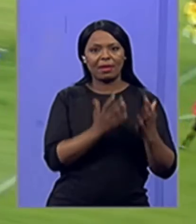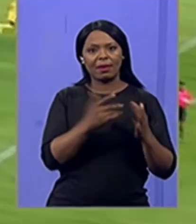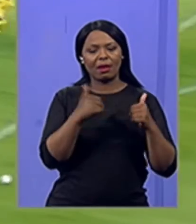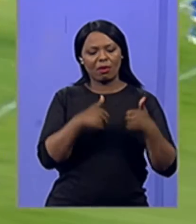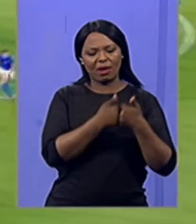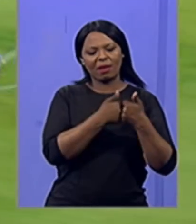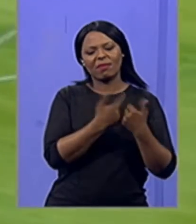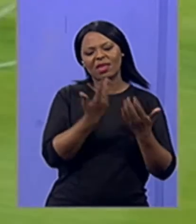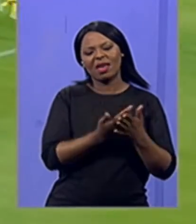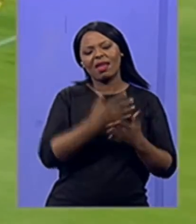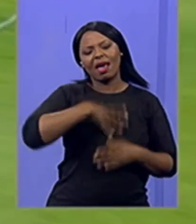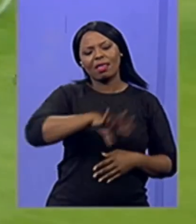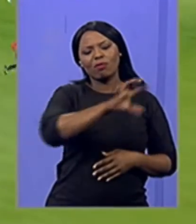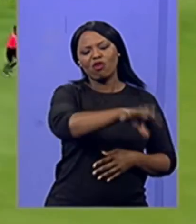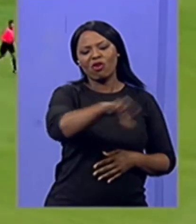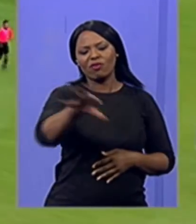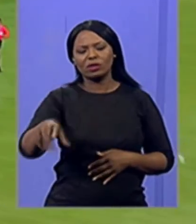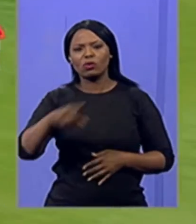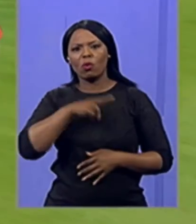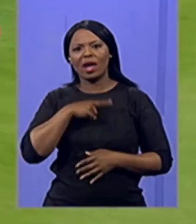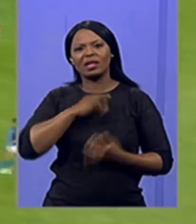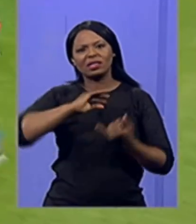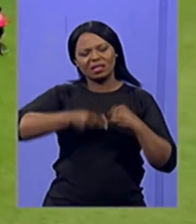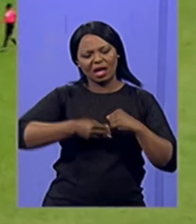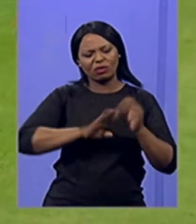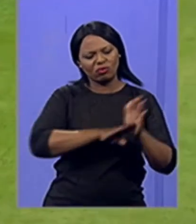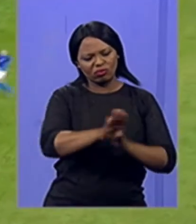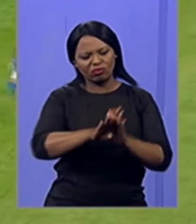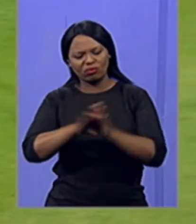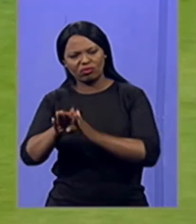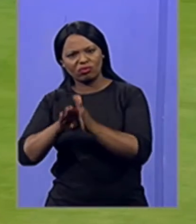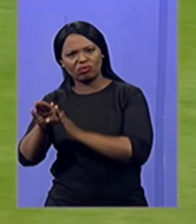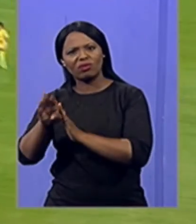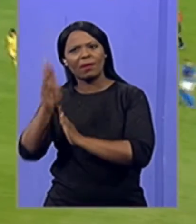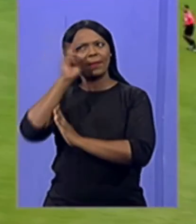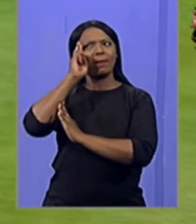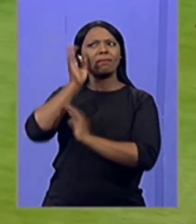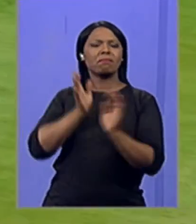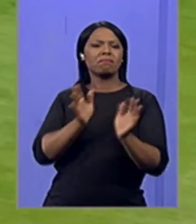di provinseng tse ding e le mohopolo o tlang ho lekodisiswa ha boiketo bo ka atleha.